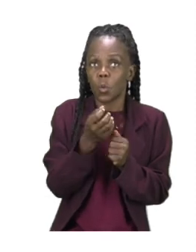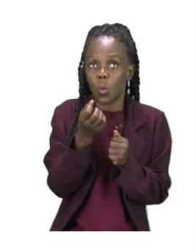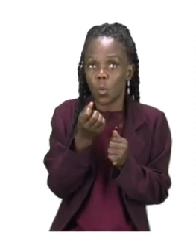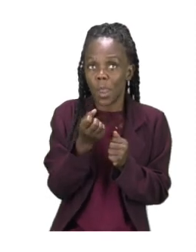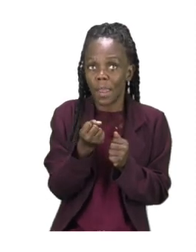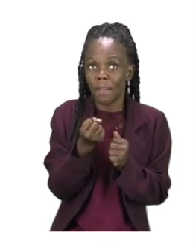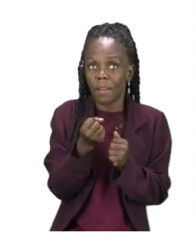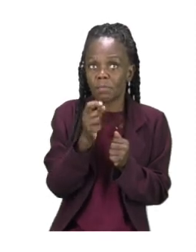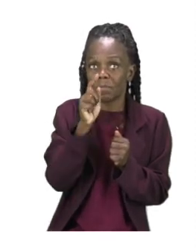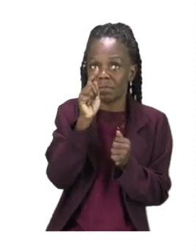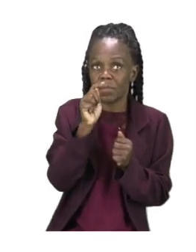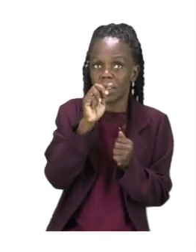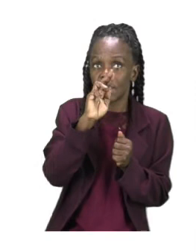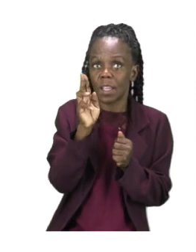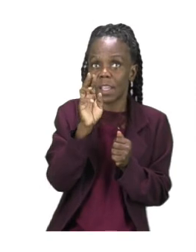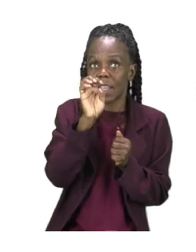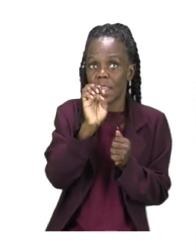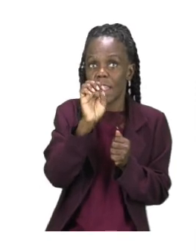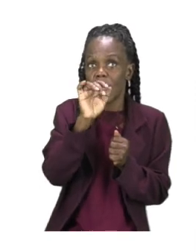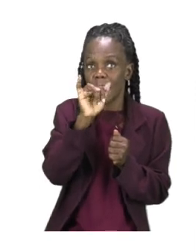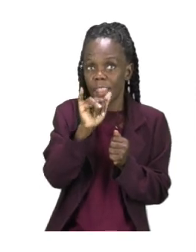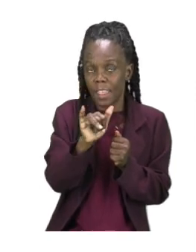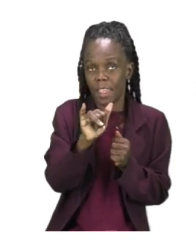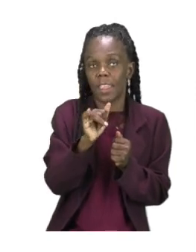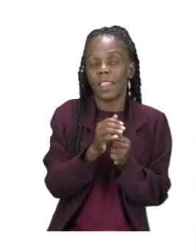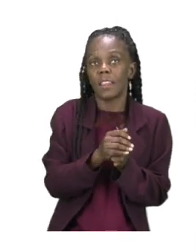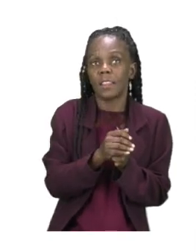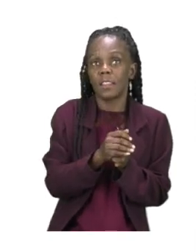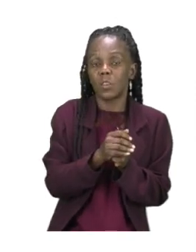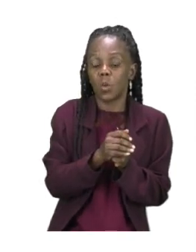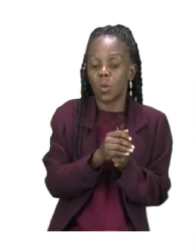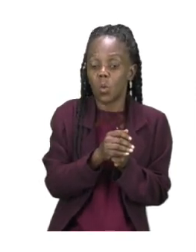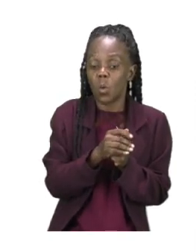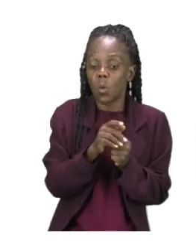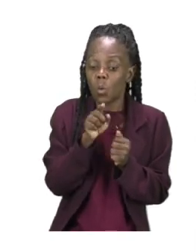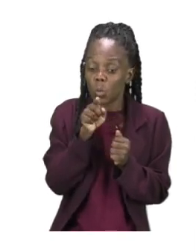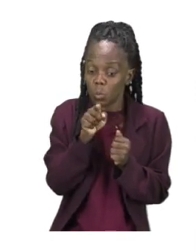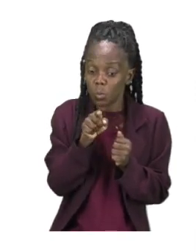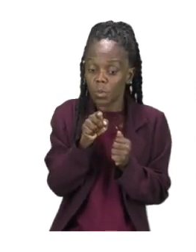So our answer would be their.